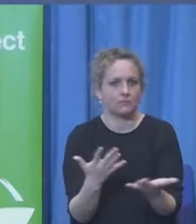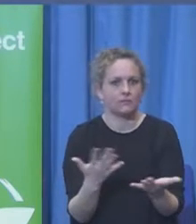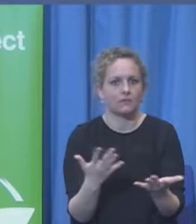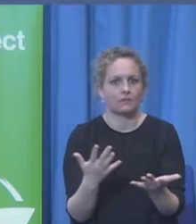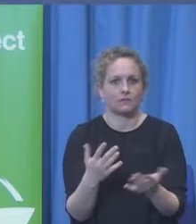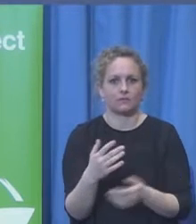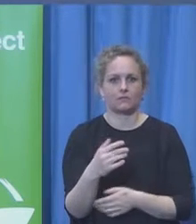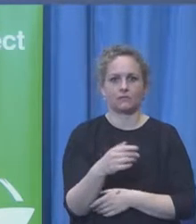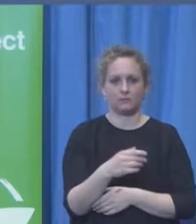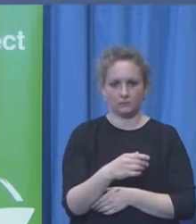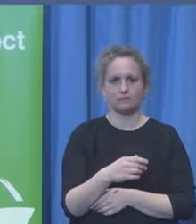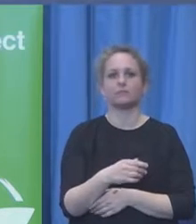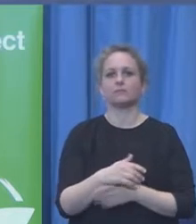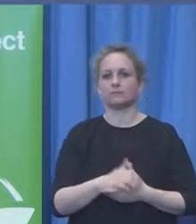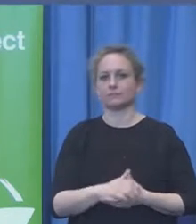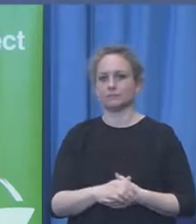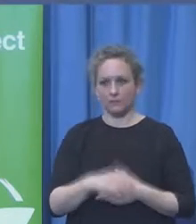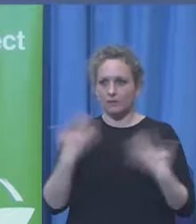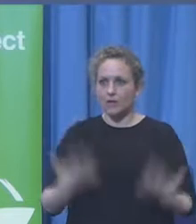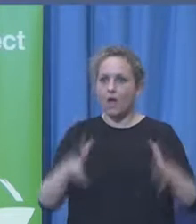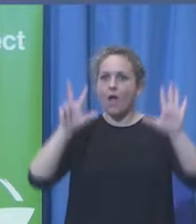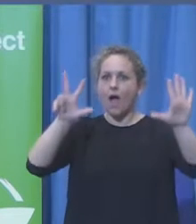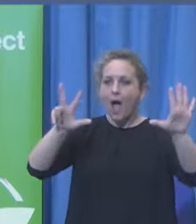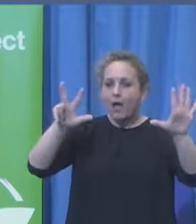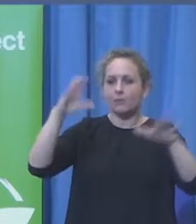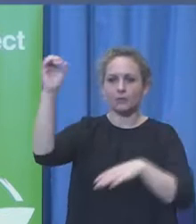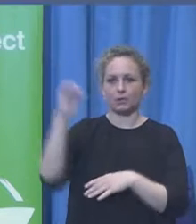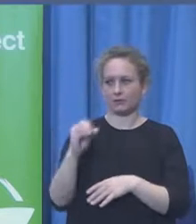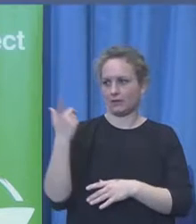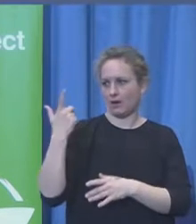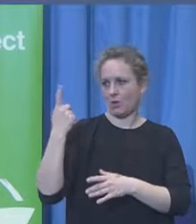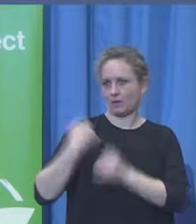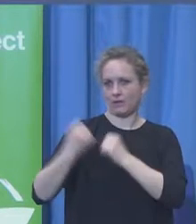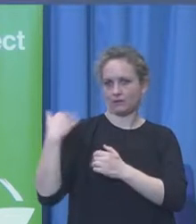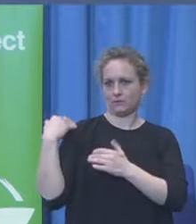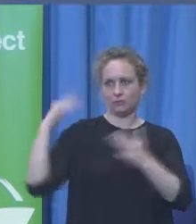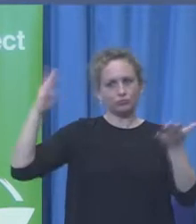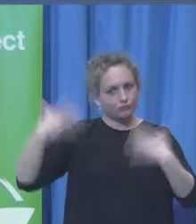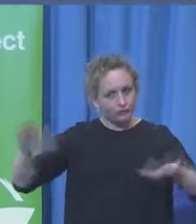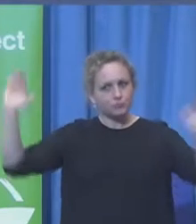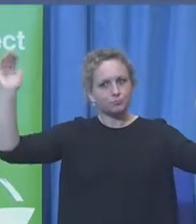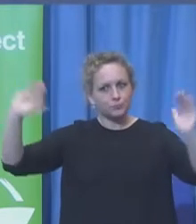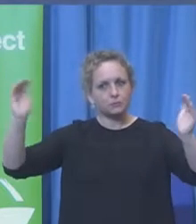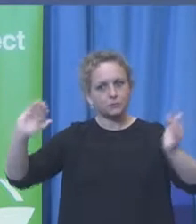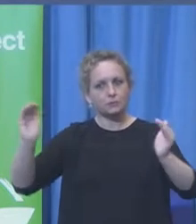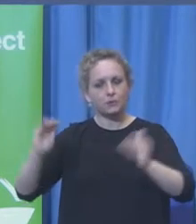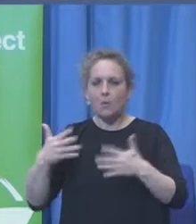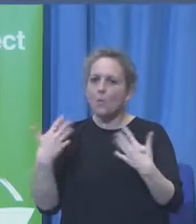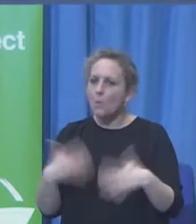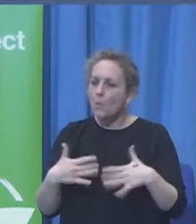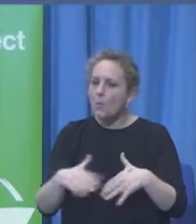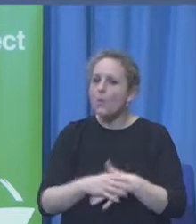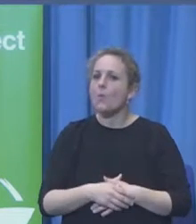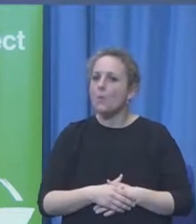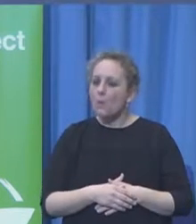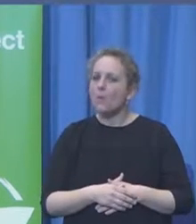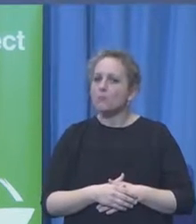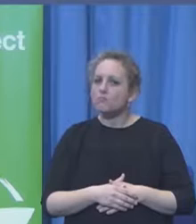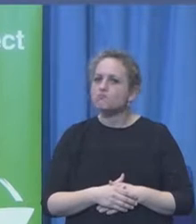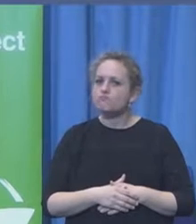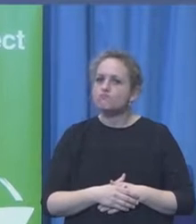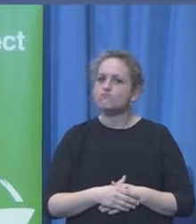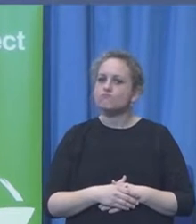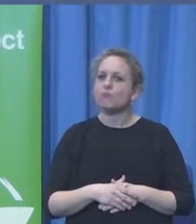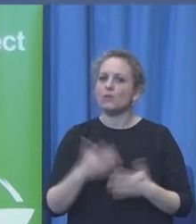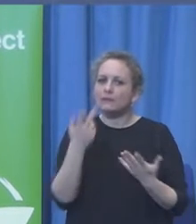employment strategy for people with disabilities. So this has been launched 2 years ago, so it's